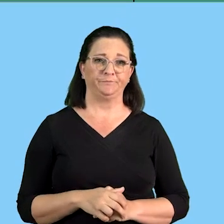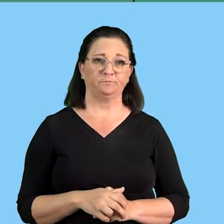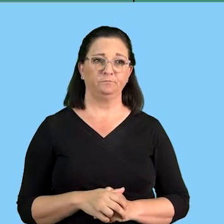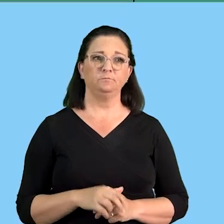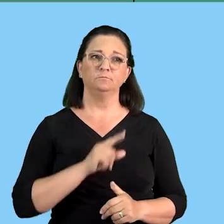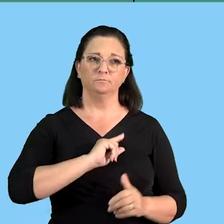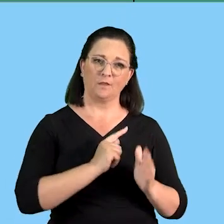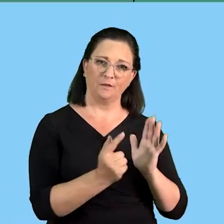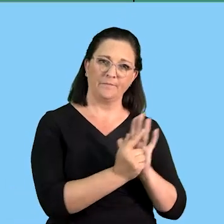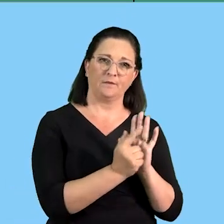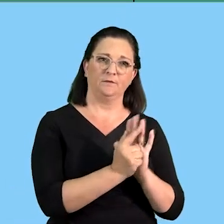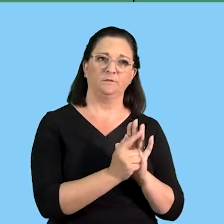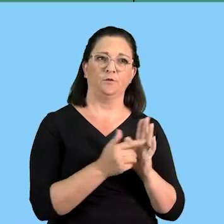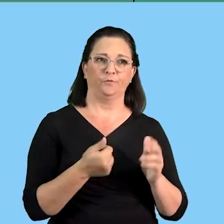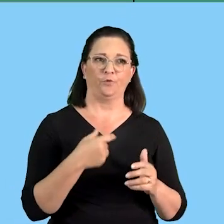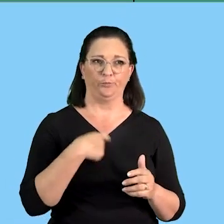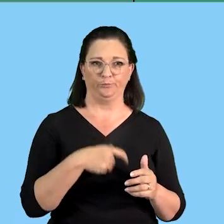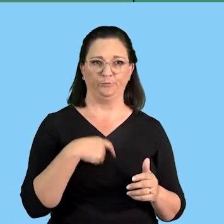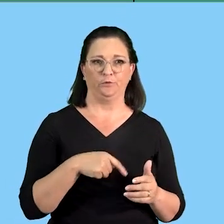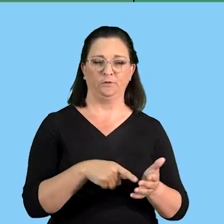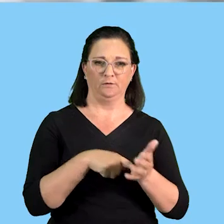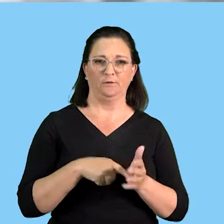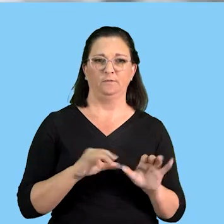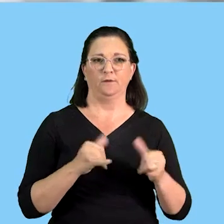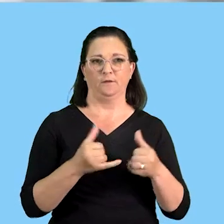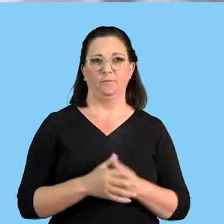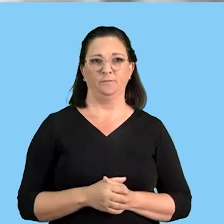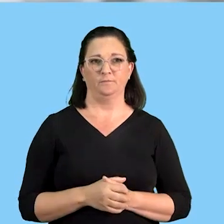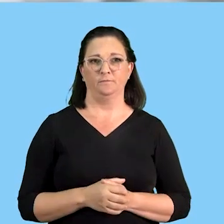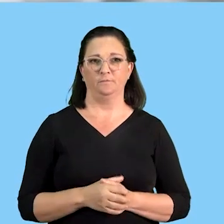your legislation relating to the personal liability